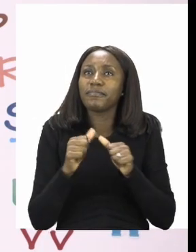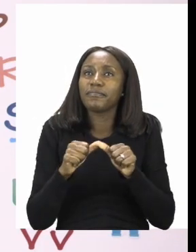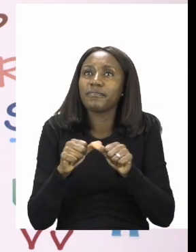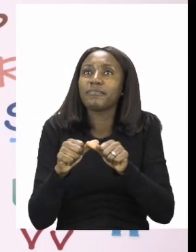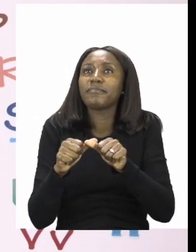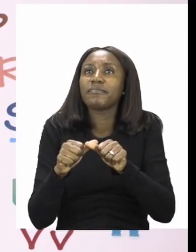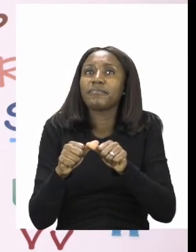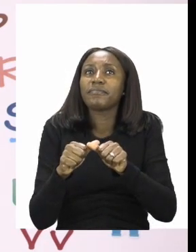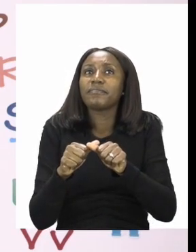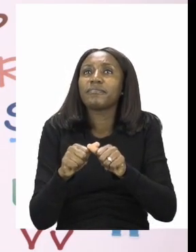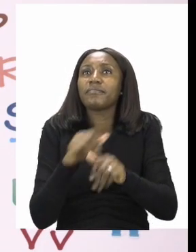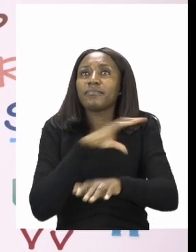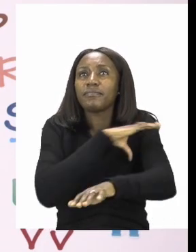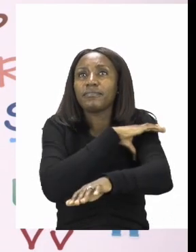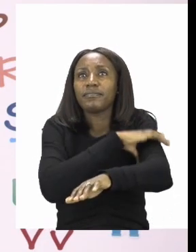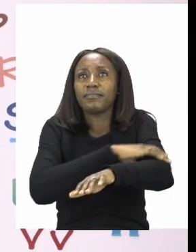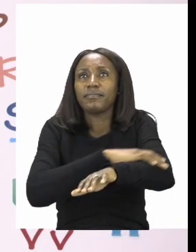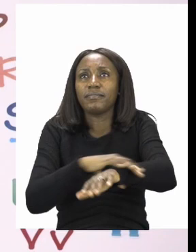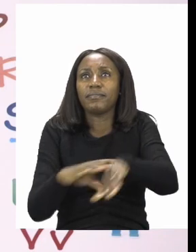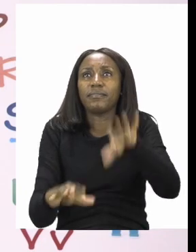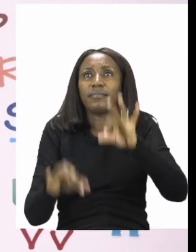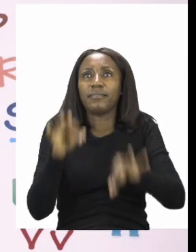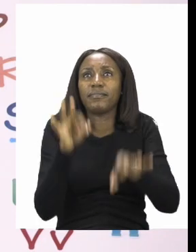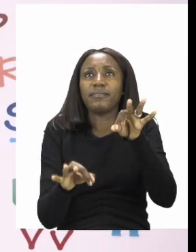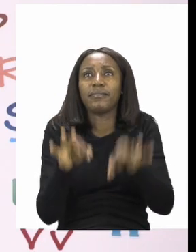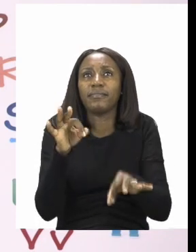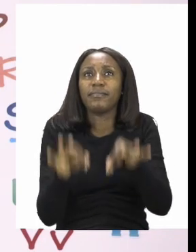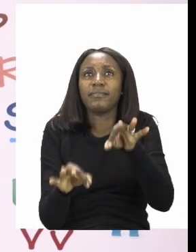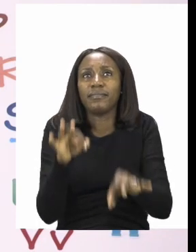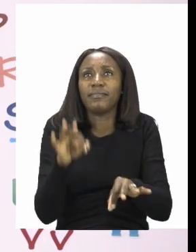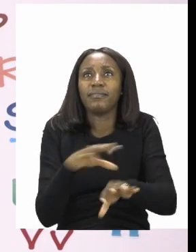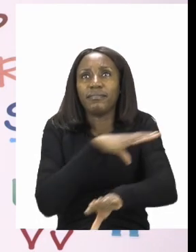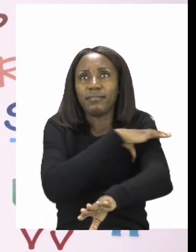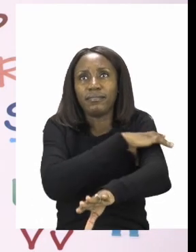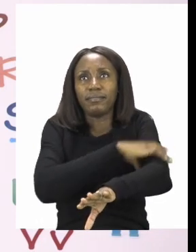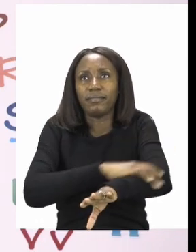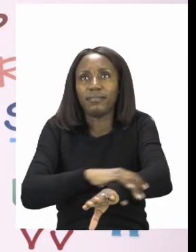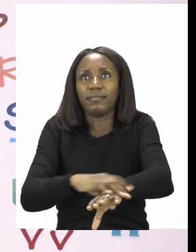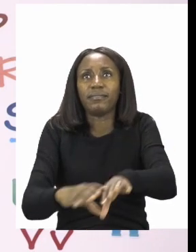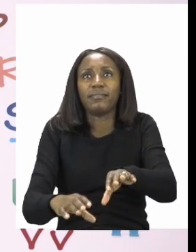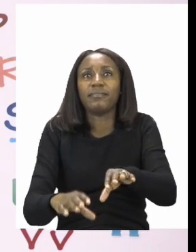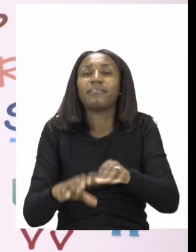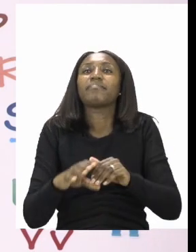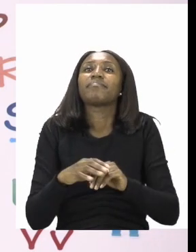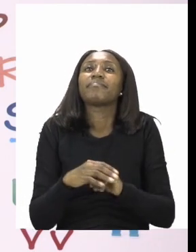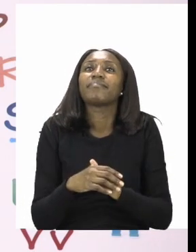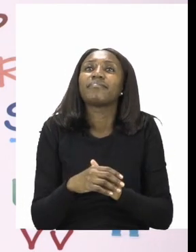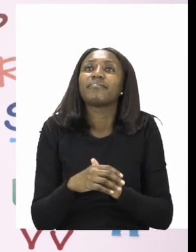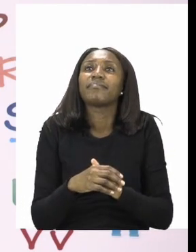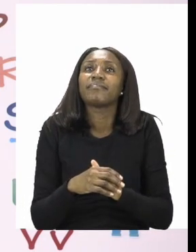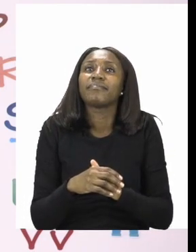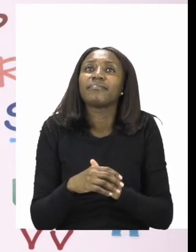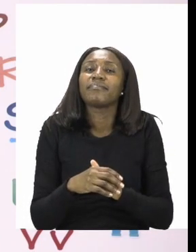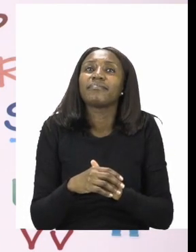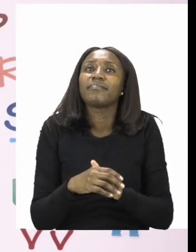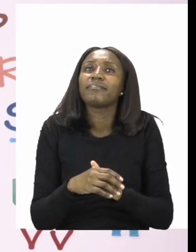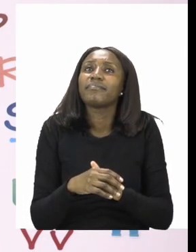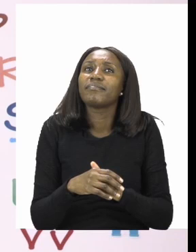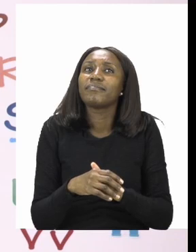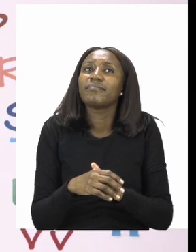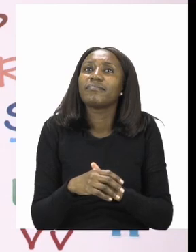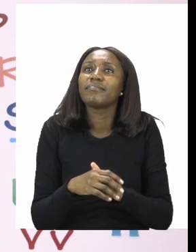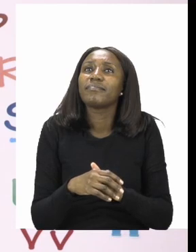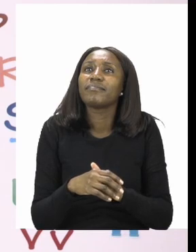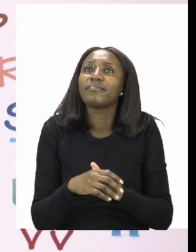we have seems to be something below at the bottom of our body. This one starts